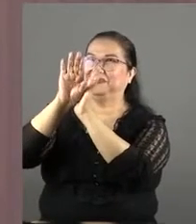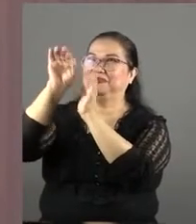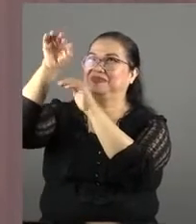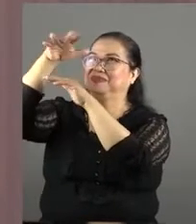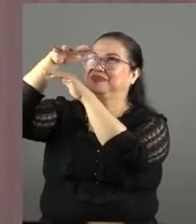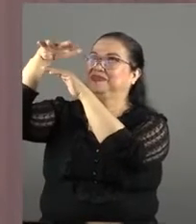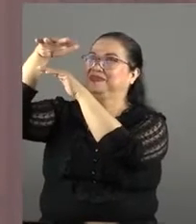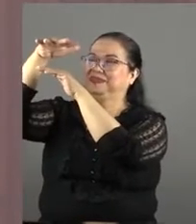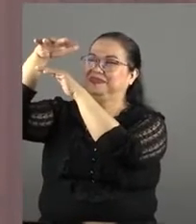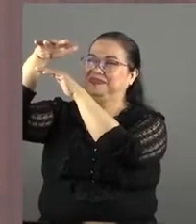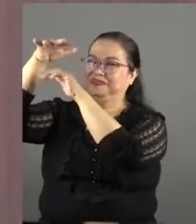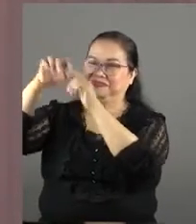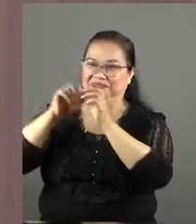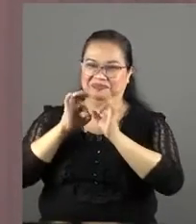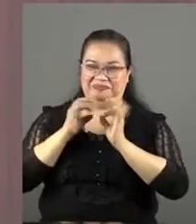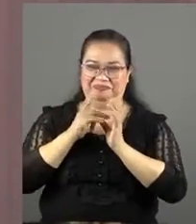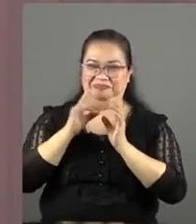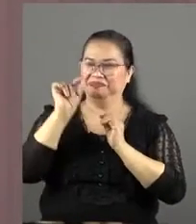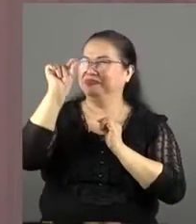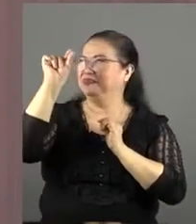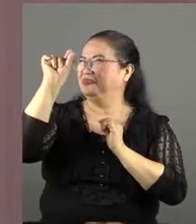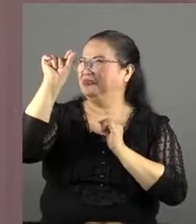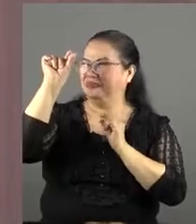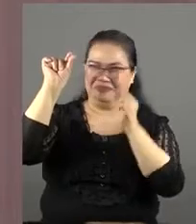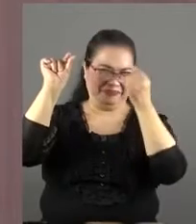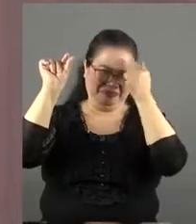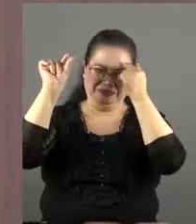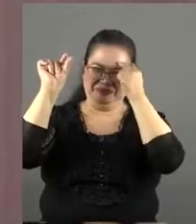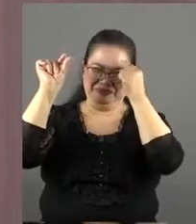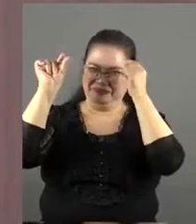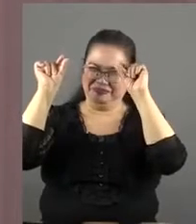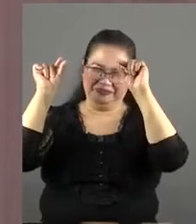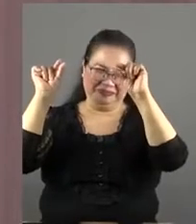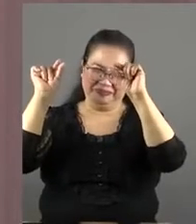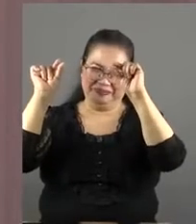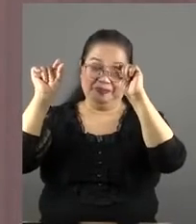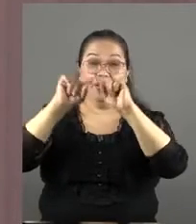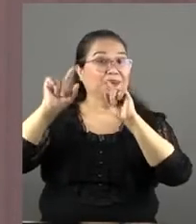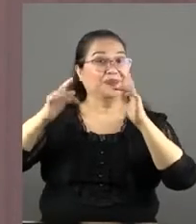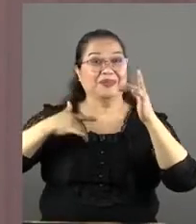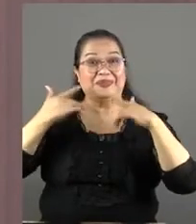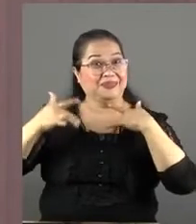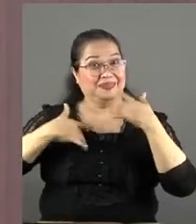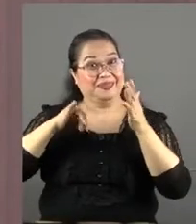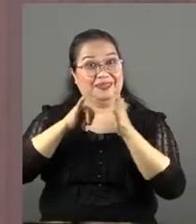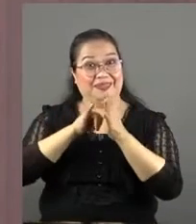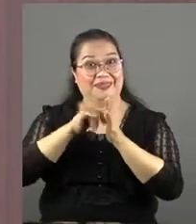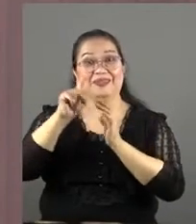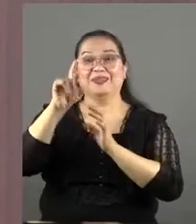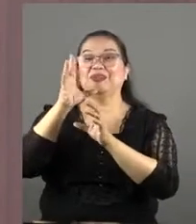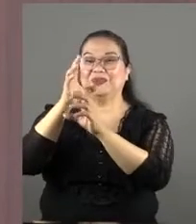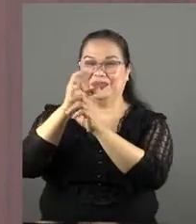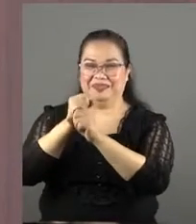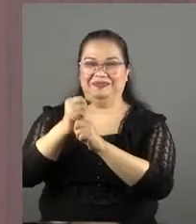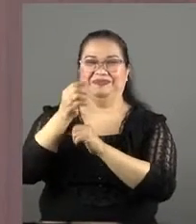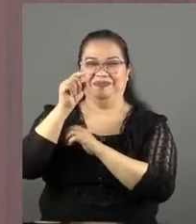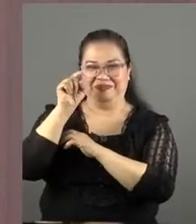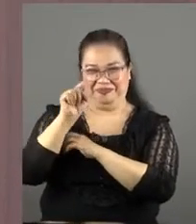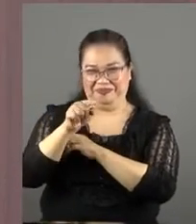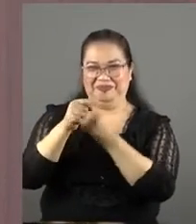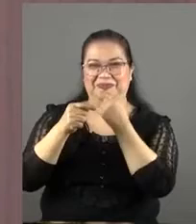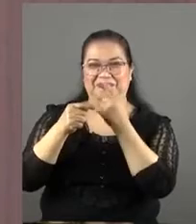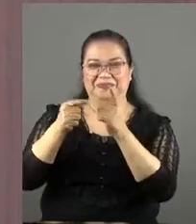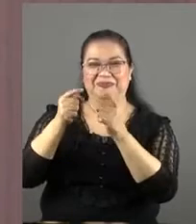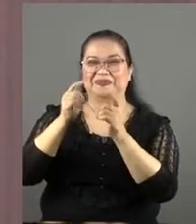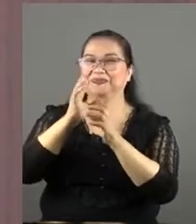shadows, small insights, but it's joyful. That's what you're getting here.